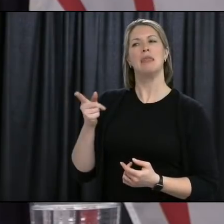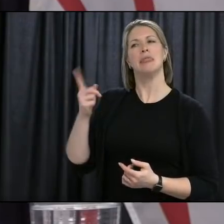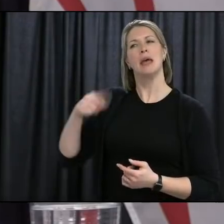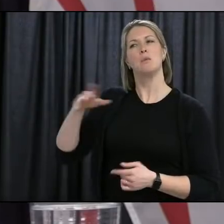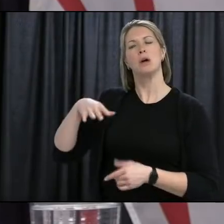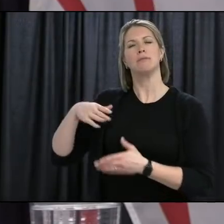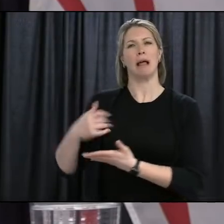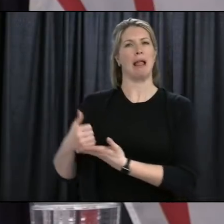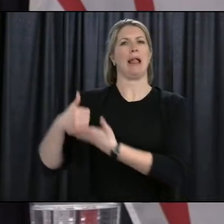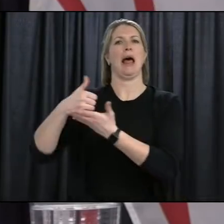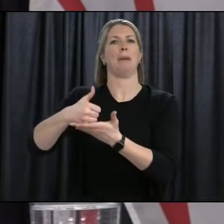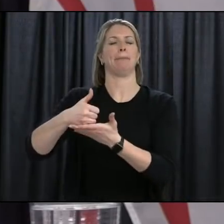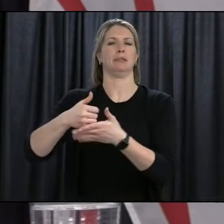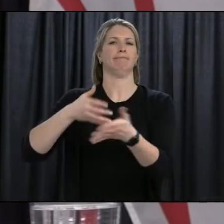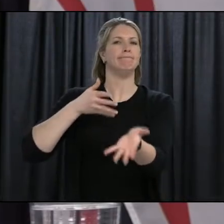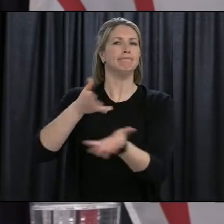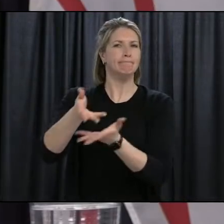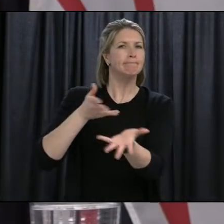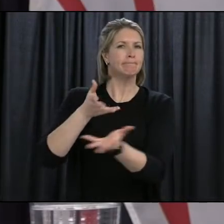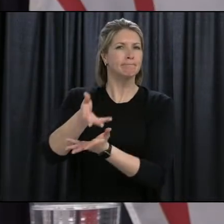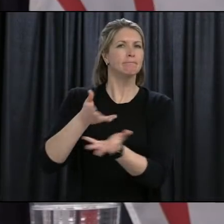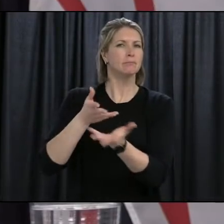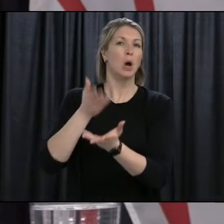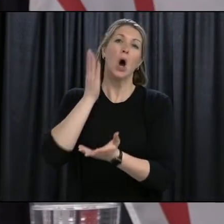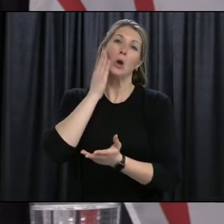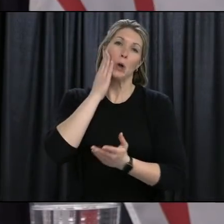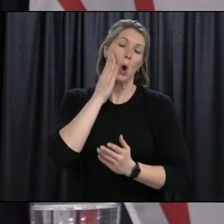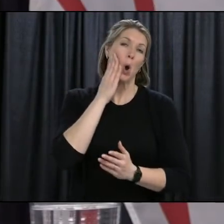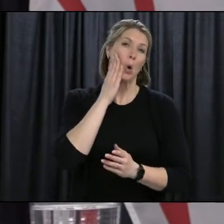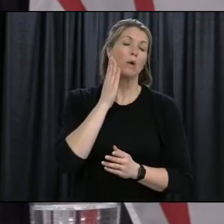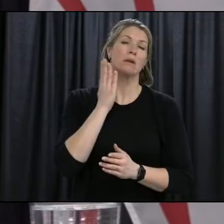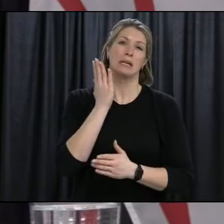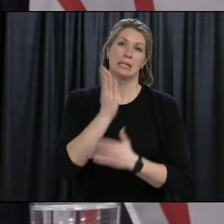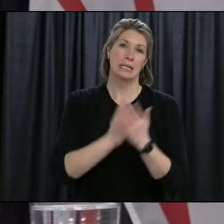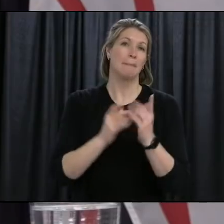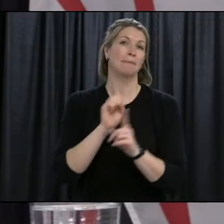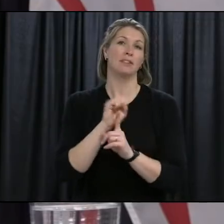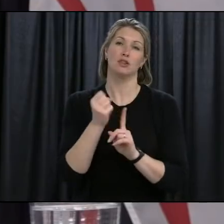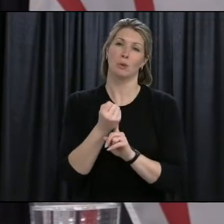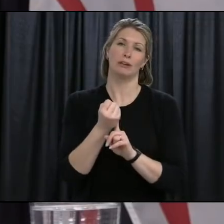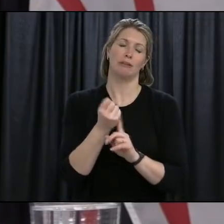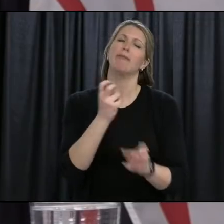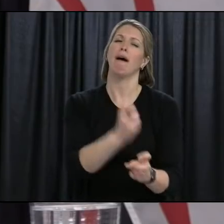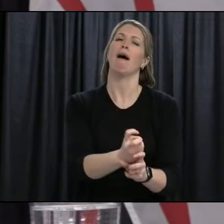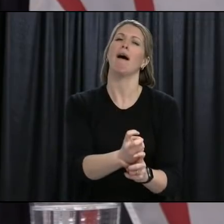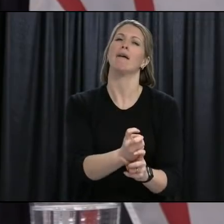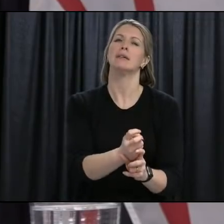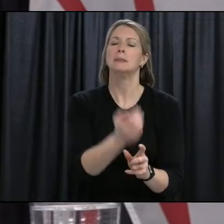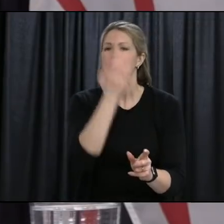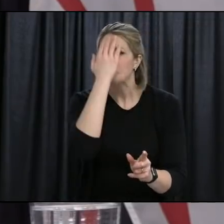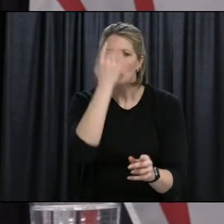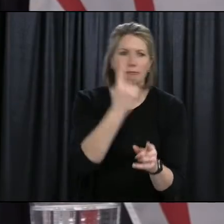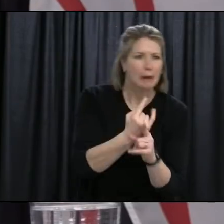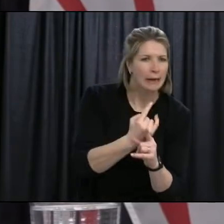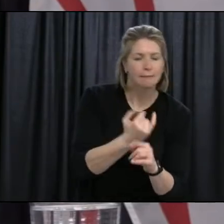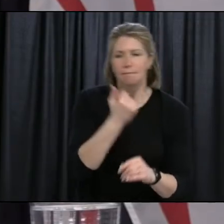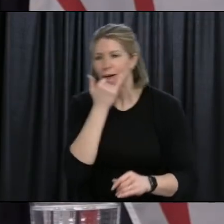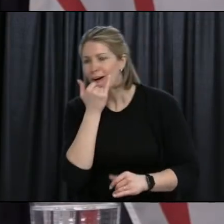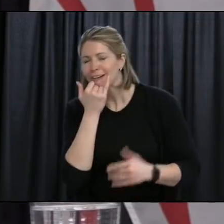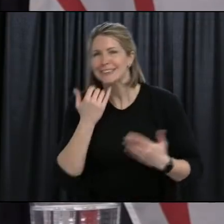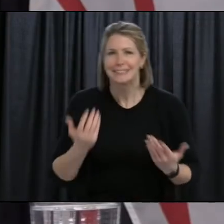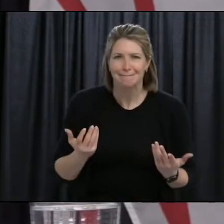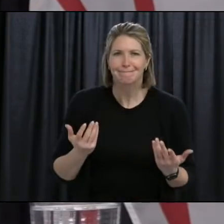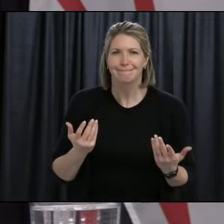protocols to help deal with these. I understand that these can be difficult situations to navigate, especially as